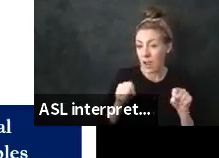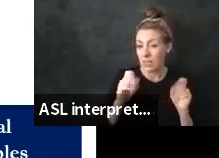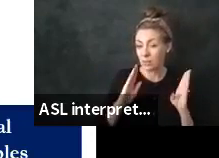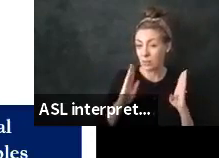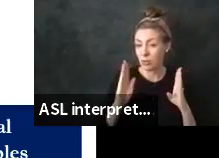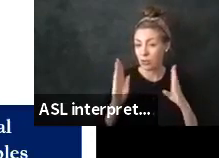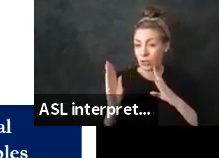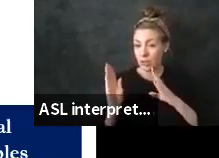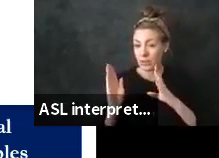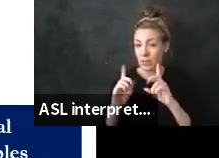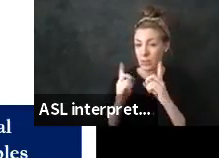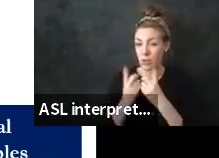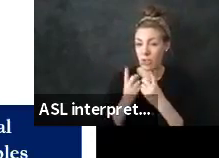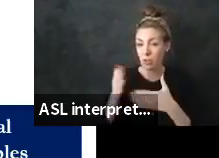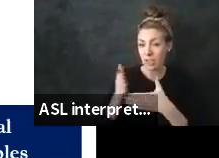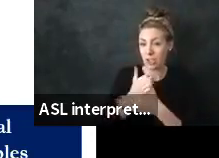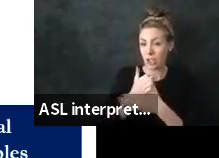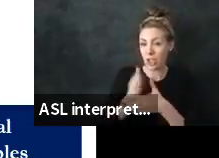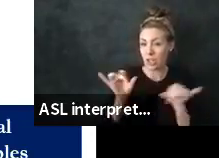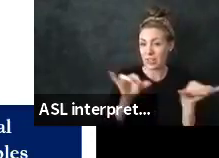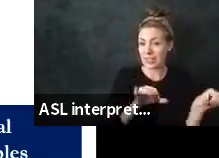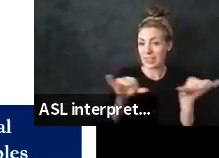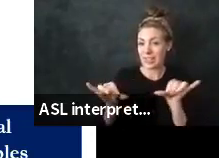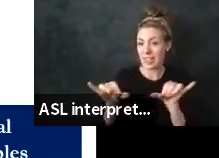to a district that shares the same election year.